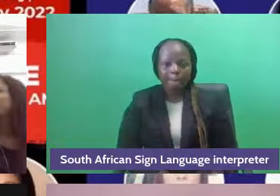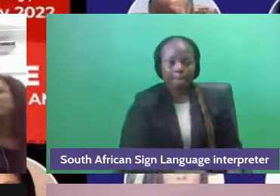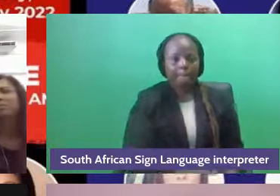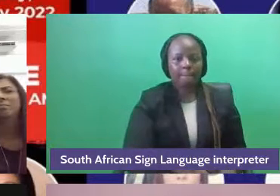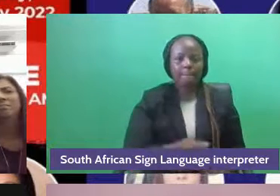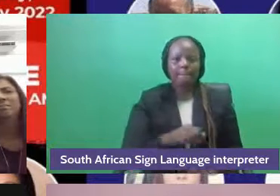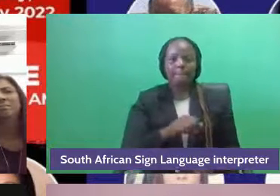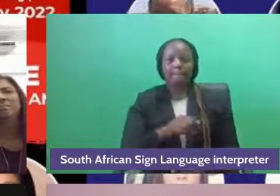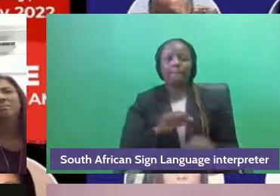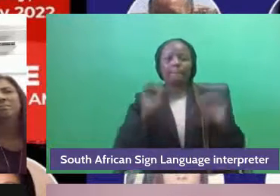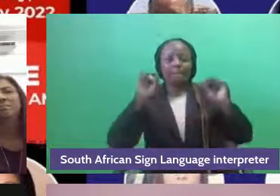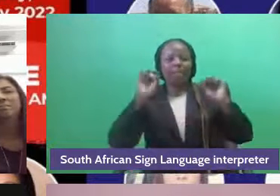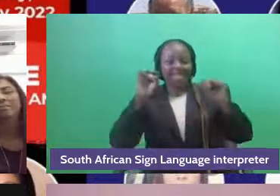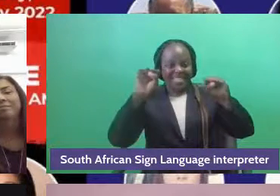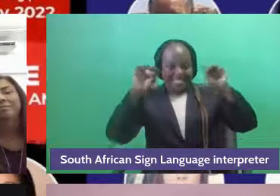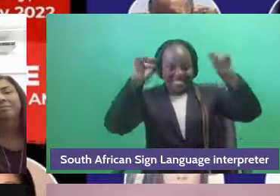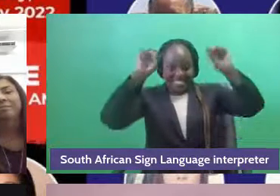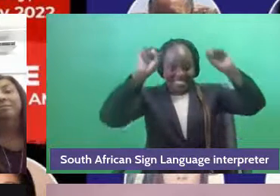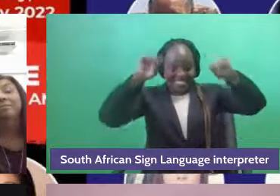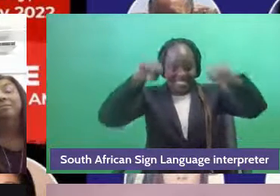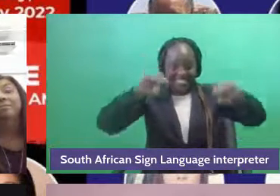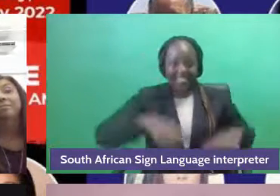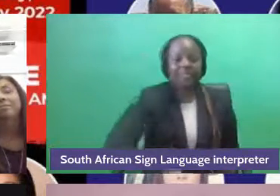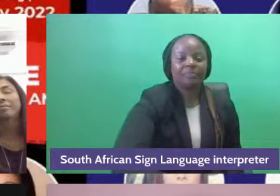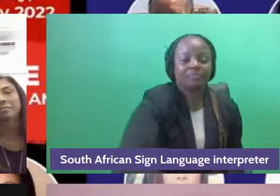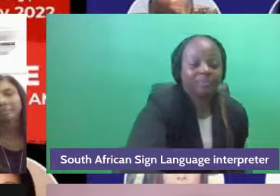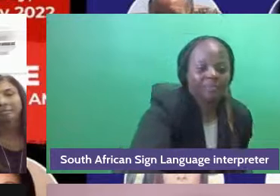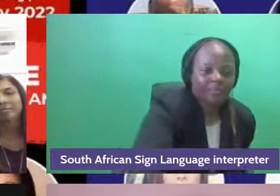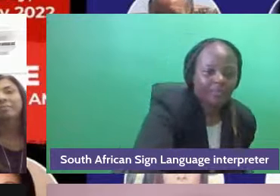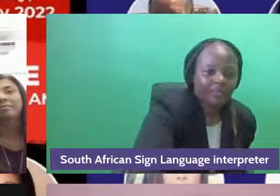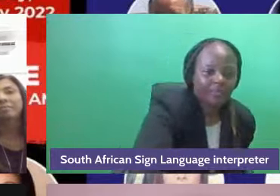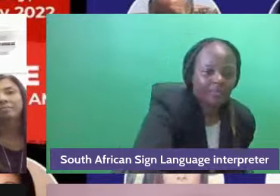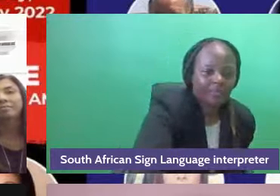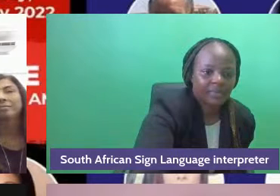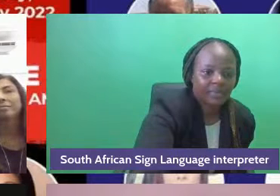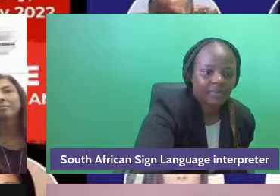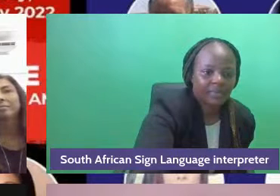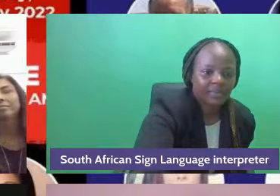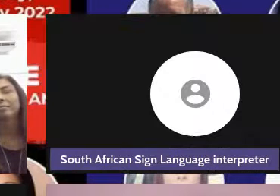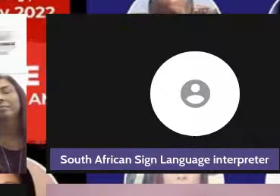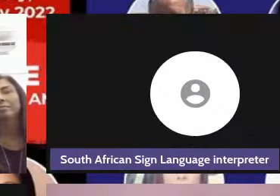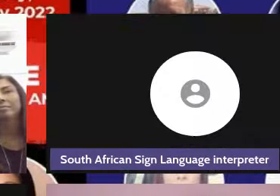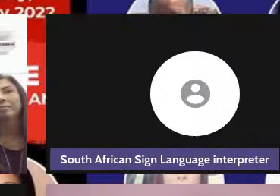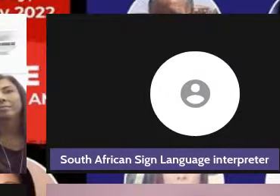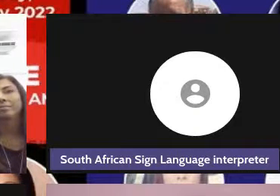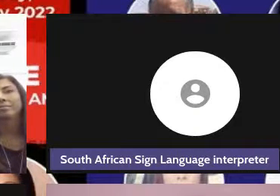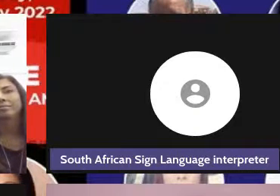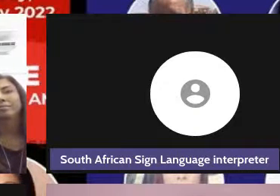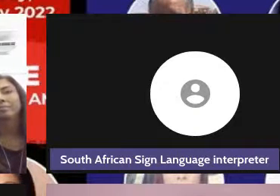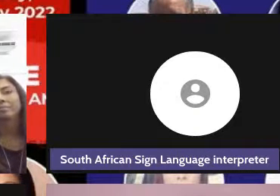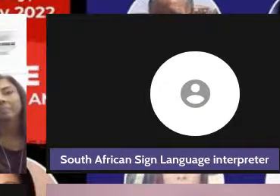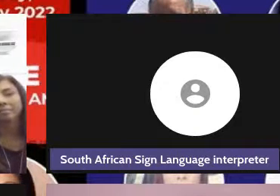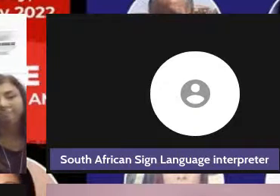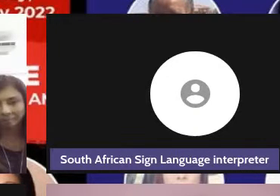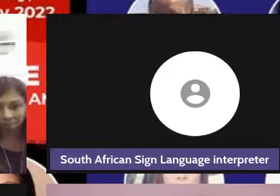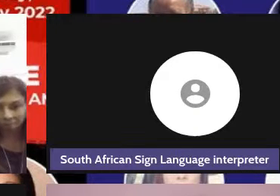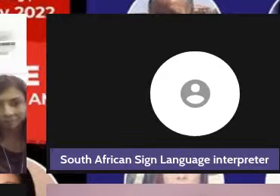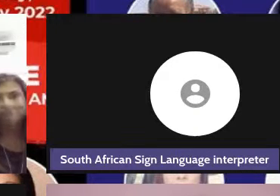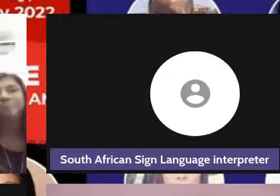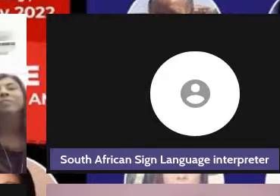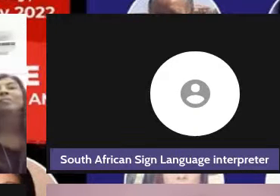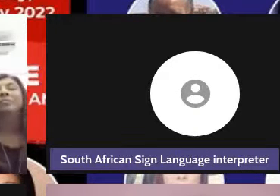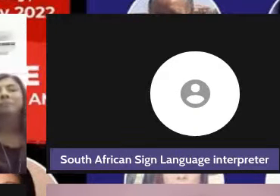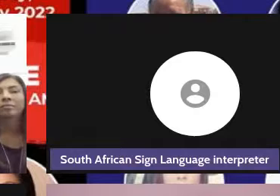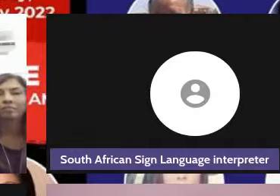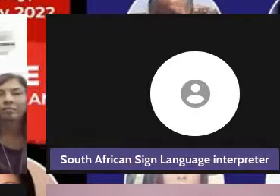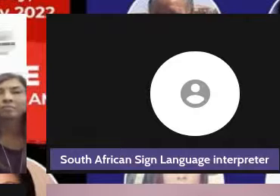Yes, please. Yes, please. Well, in our outreach, teaching sign language to the rapid response